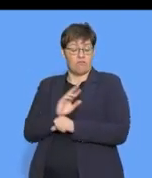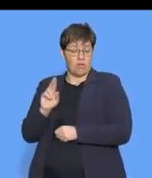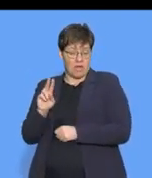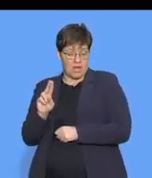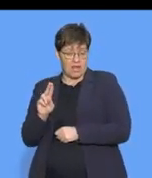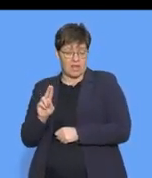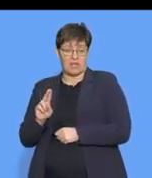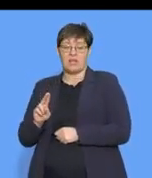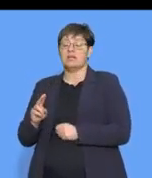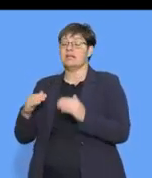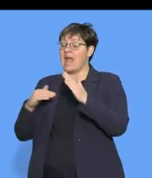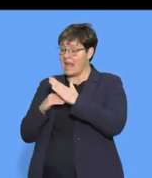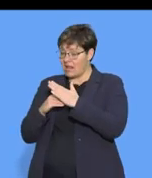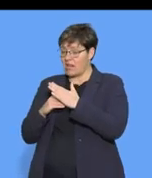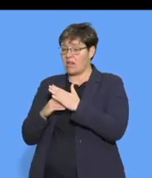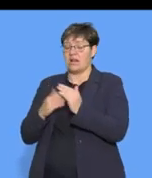an angle and its matching side.